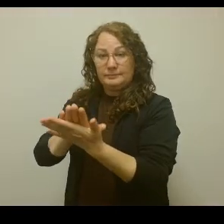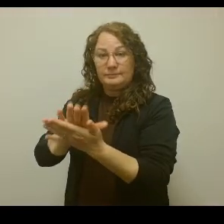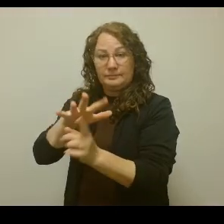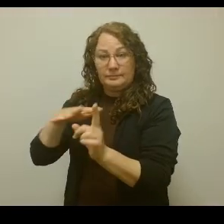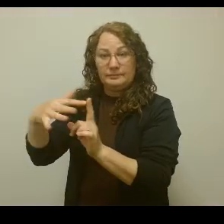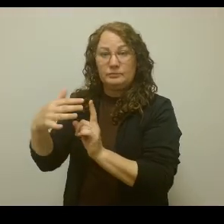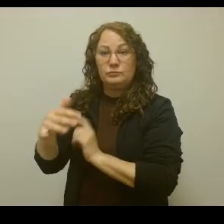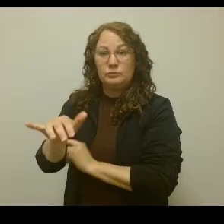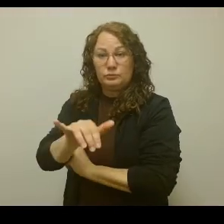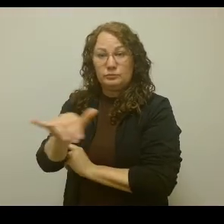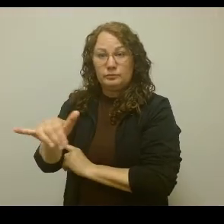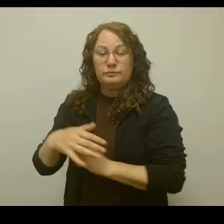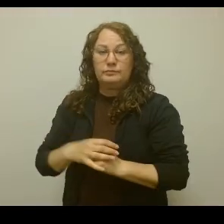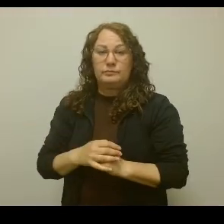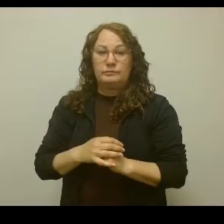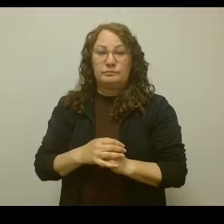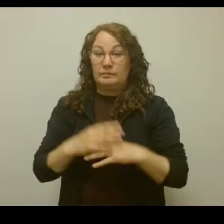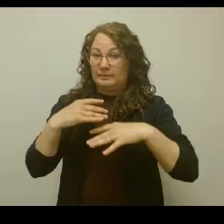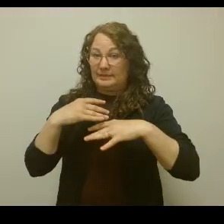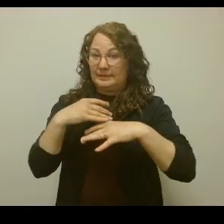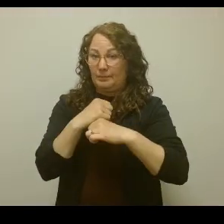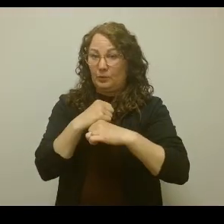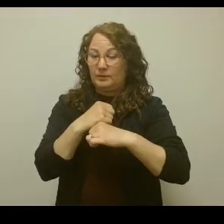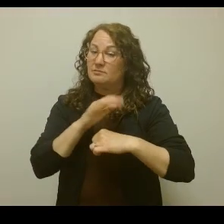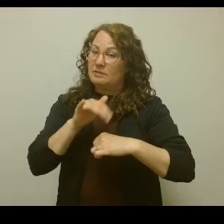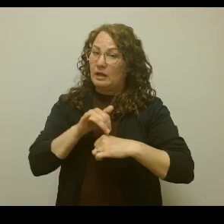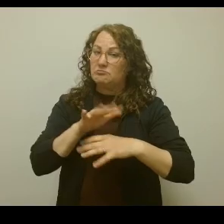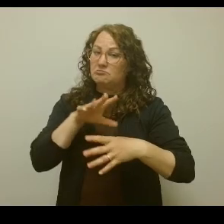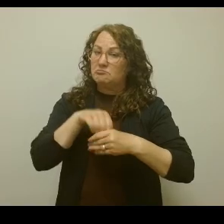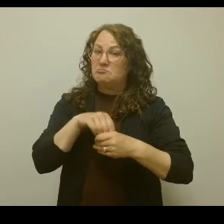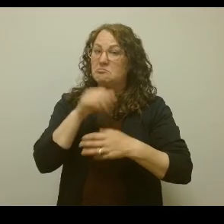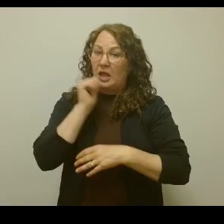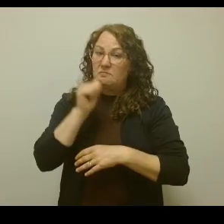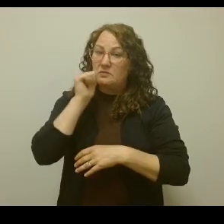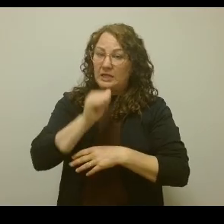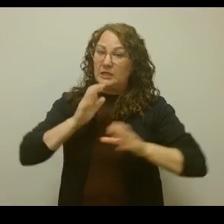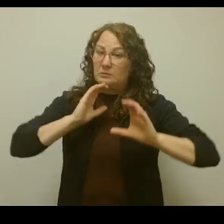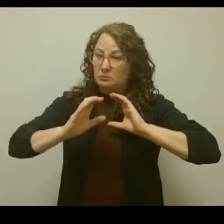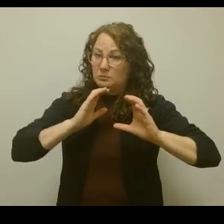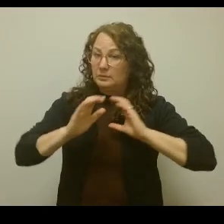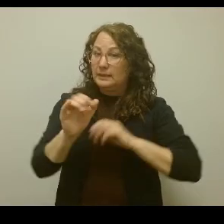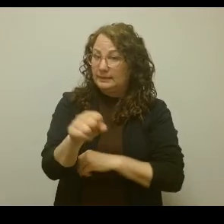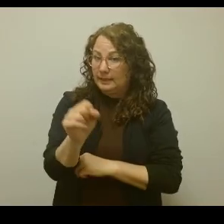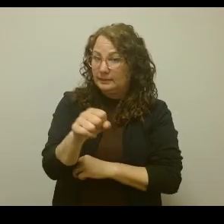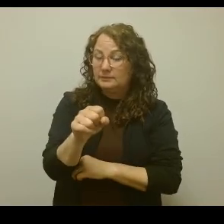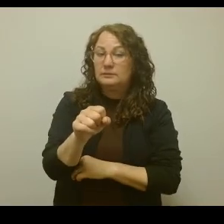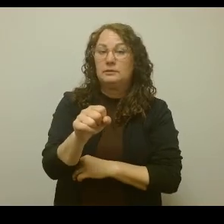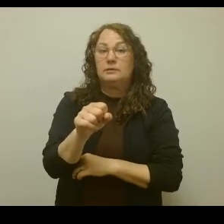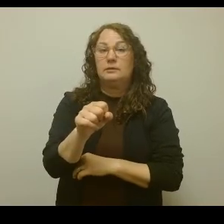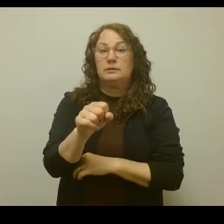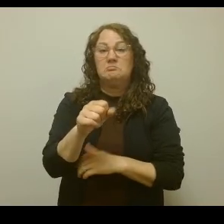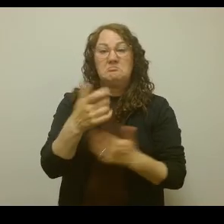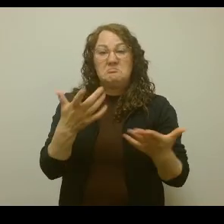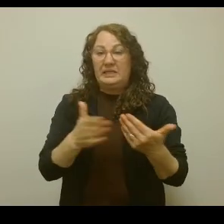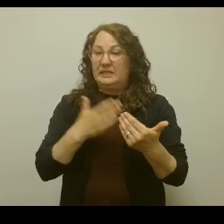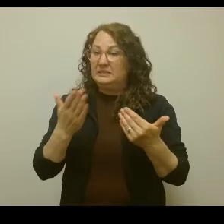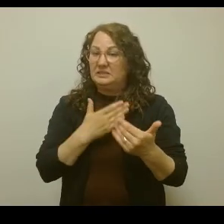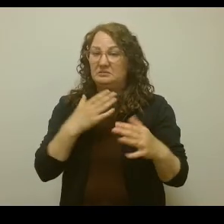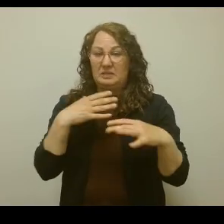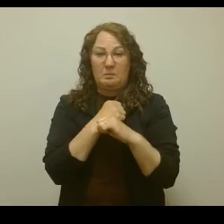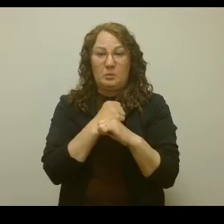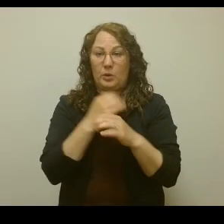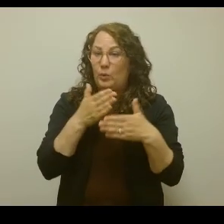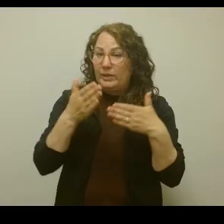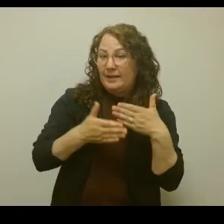So summarizing is, as I mentioned, part of daily communication, and it can feel easy to summarize our